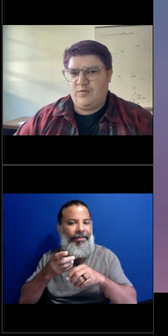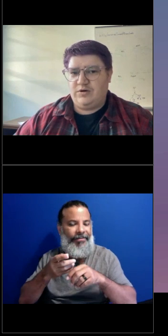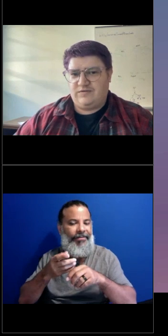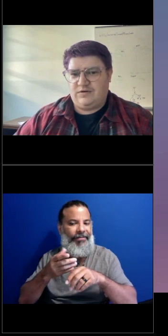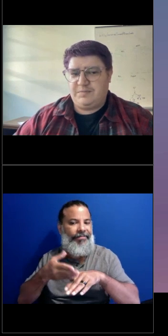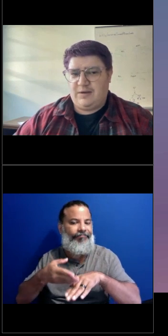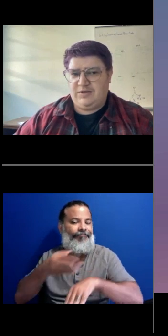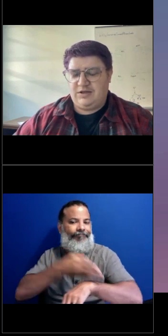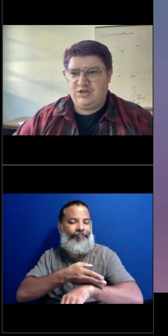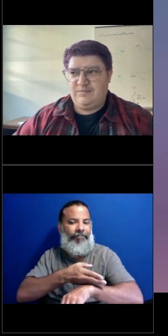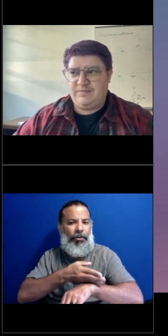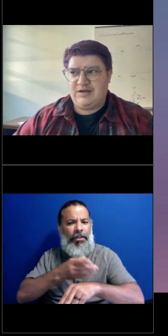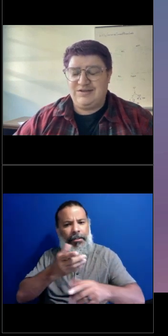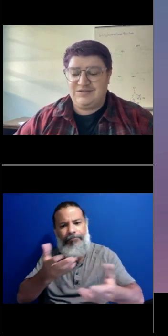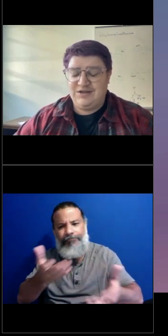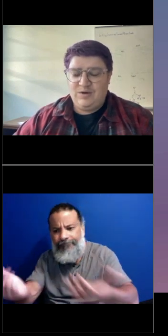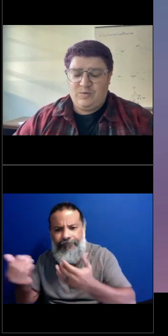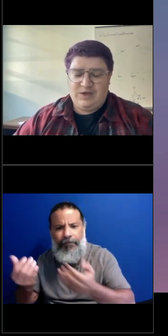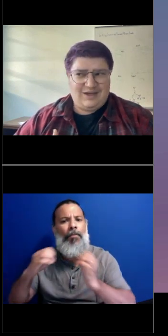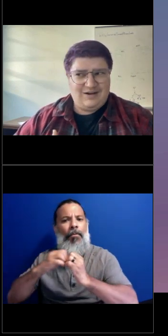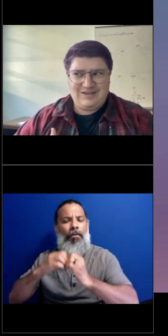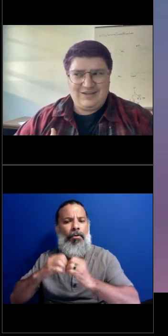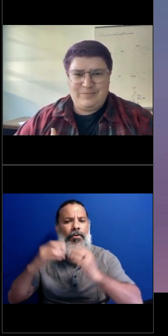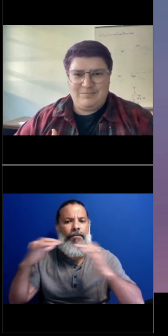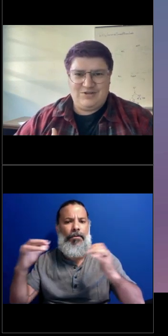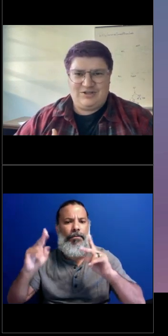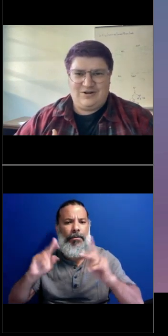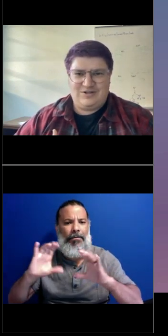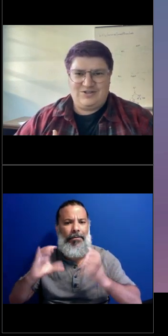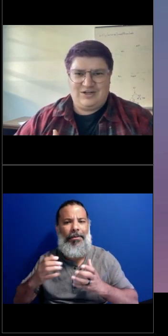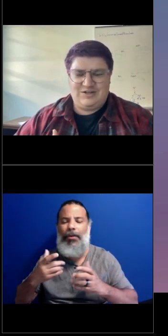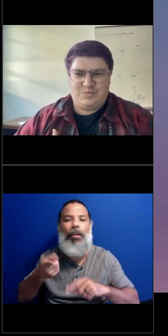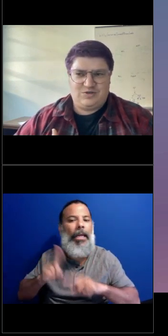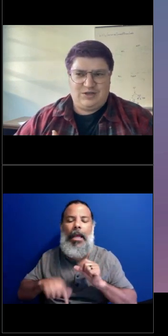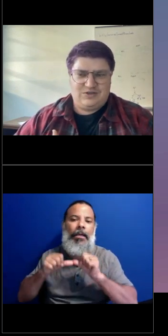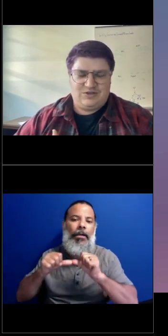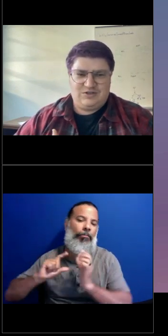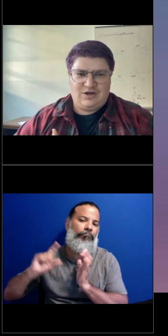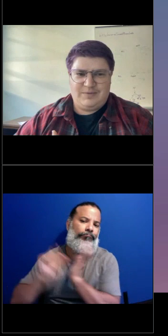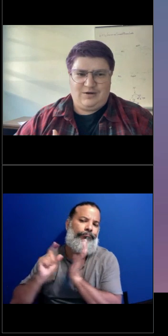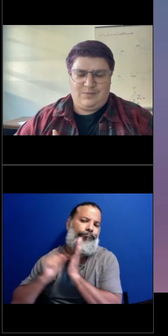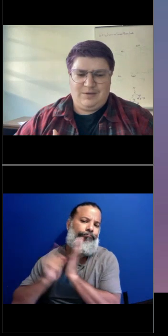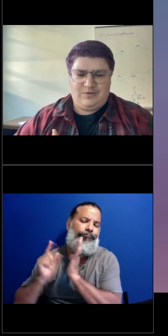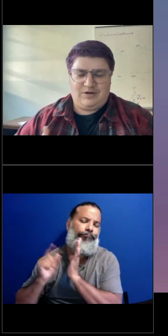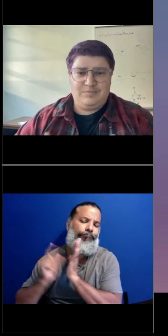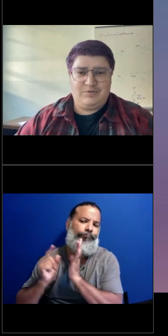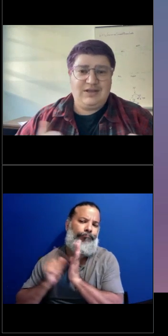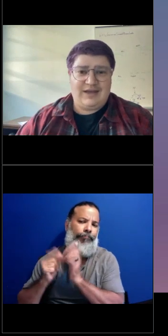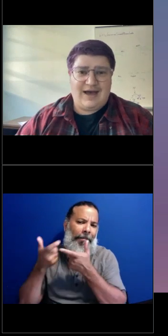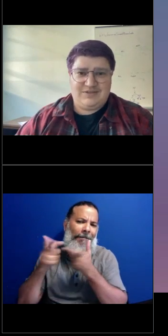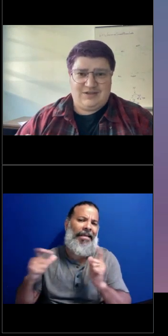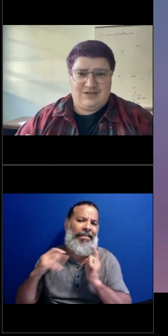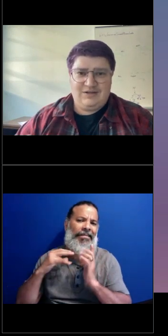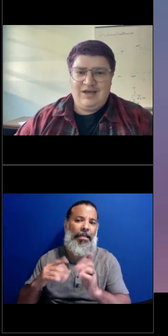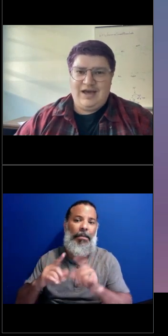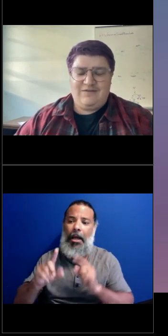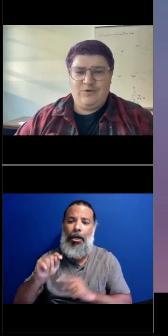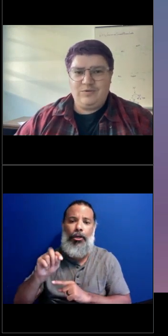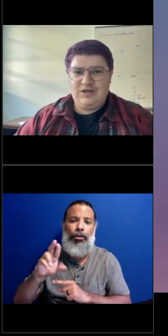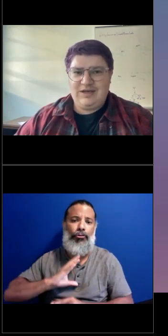a more diverse population, because we cannot keep publishing large studies where trans and non-binary people are completely